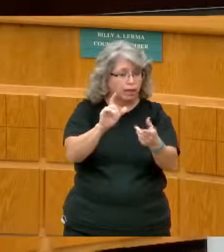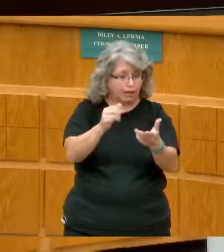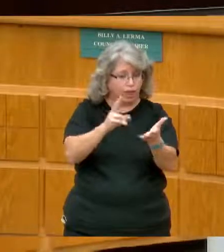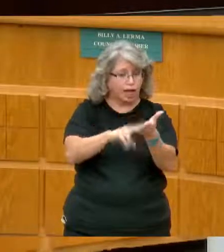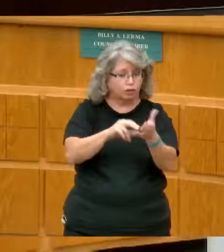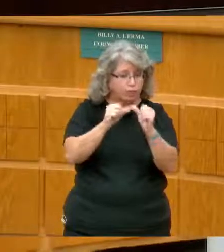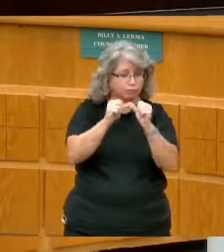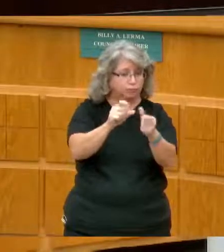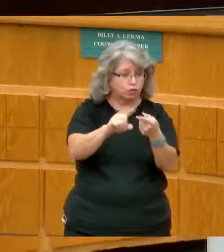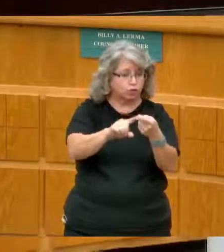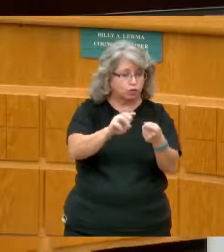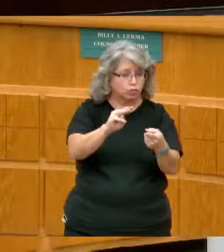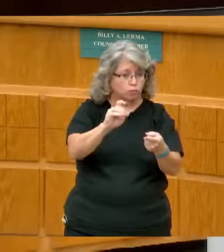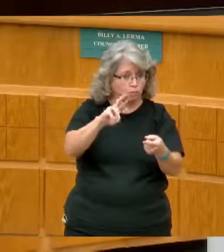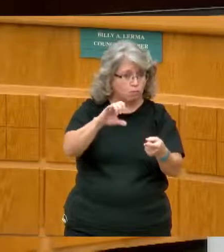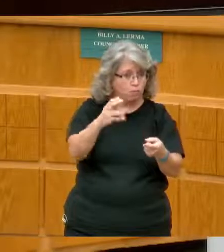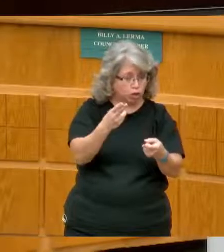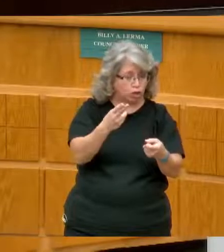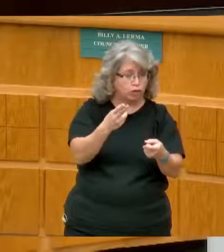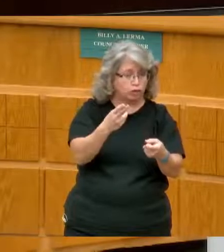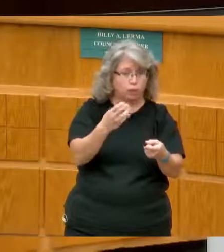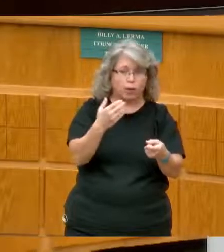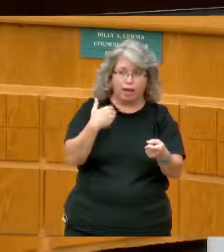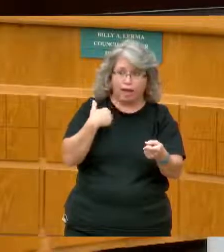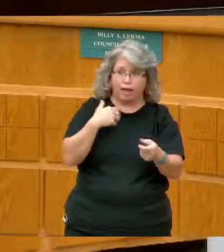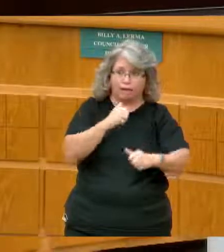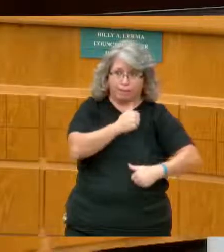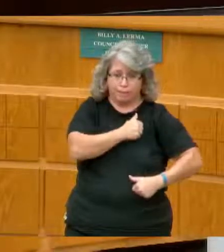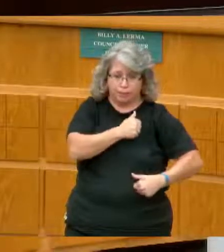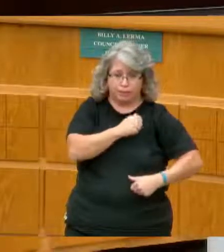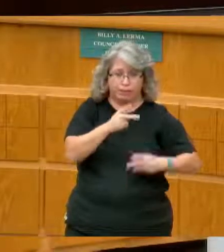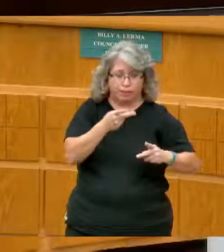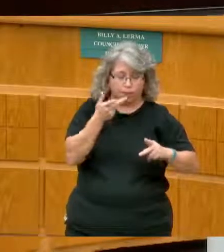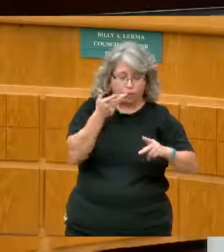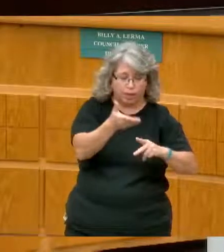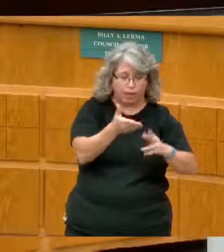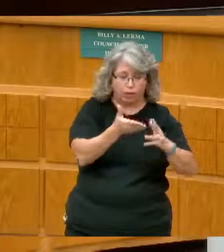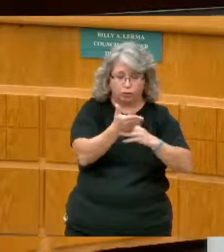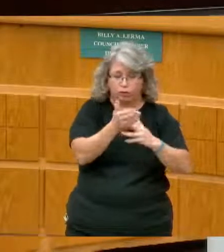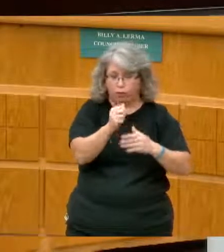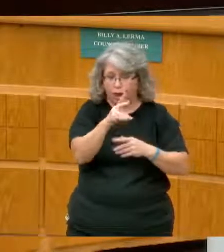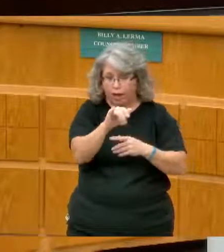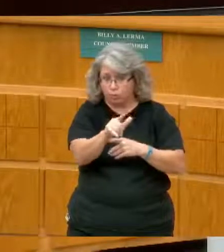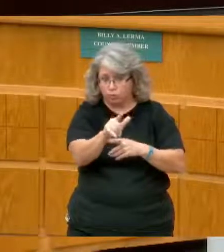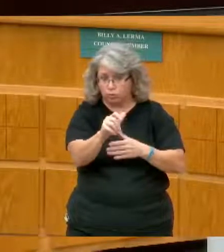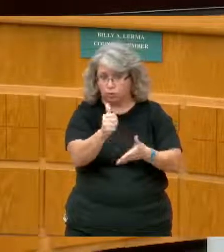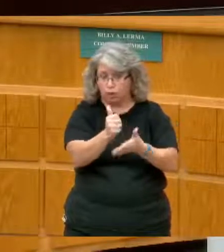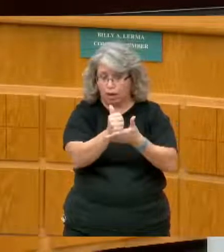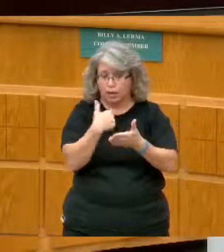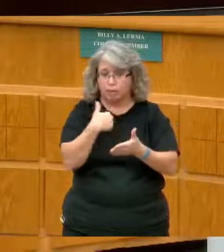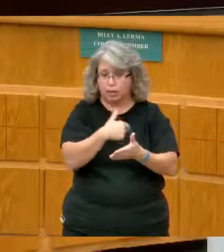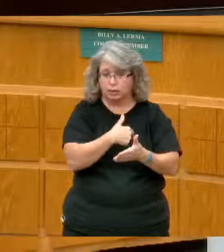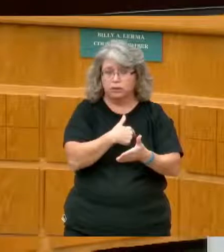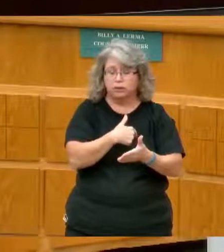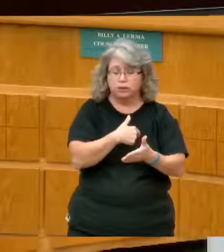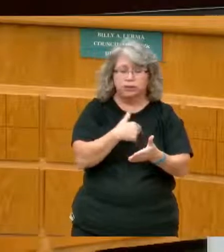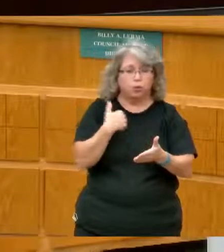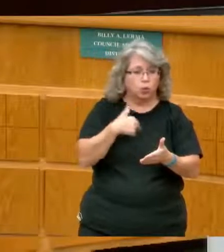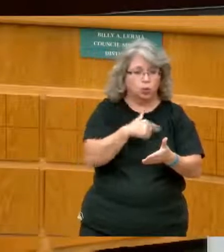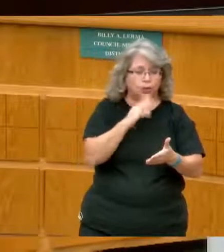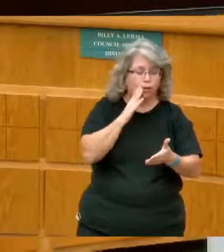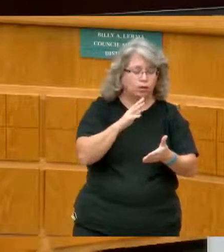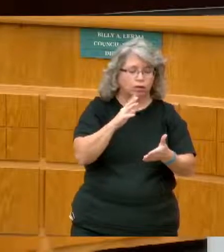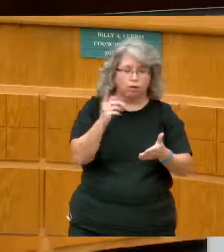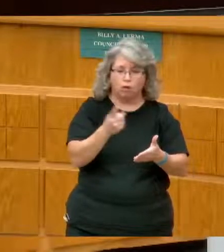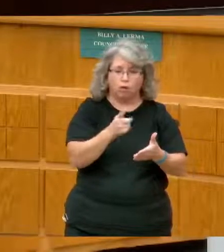military personnel there through April to help assist us. All good things related to COVID-19.